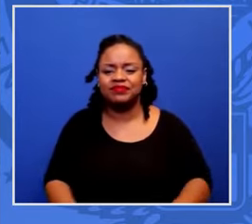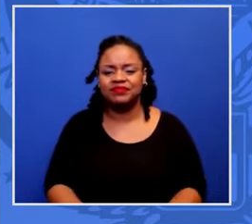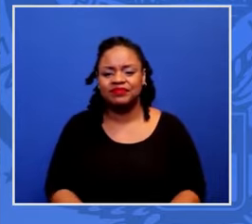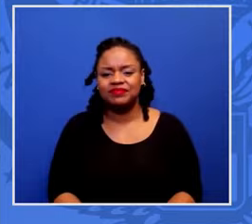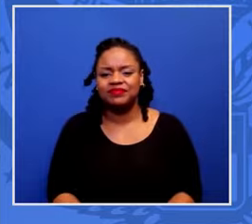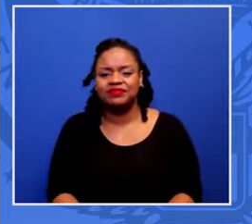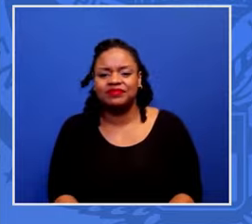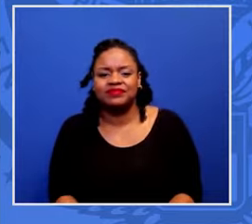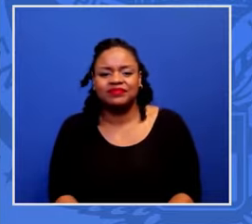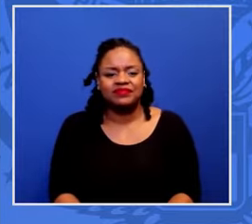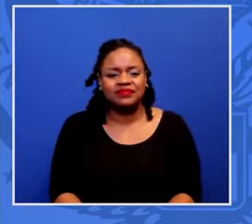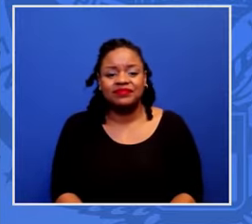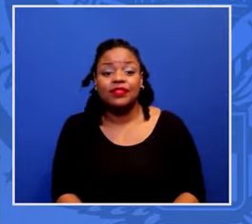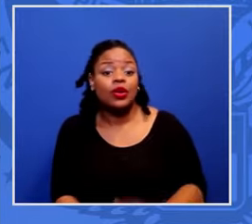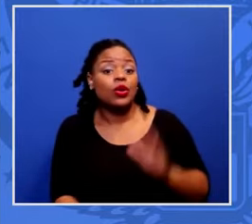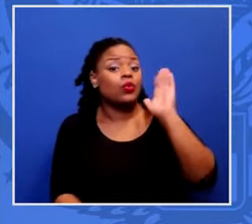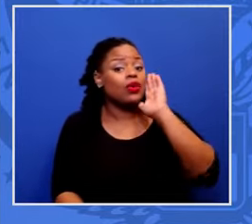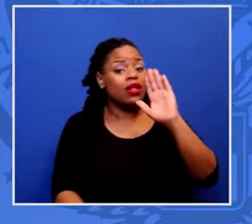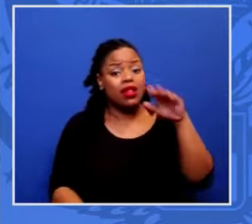better.